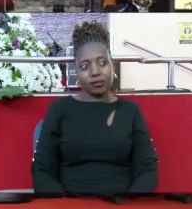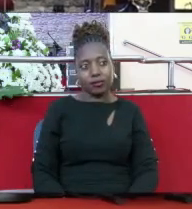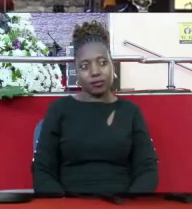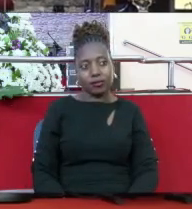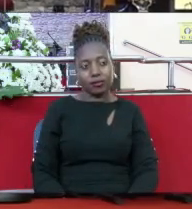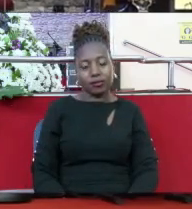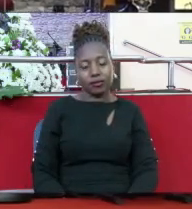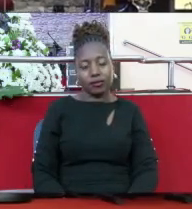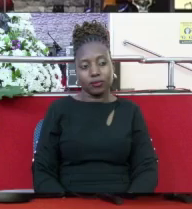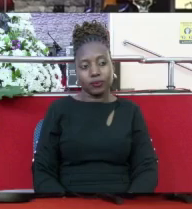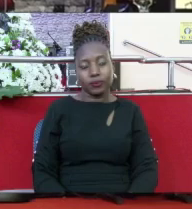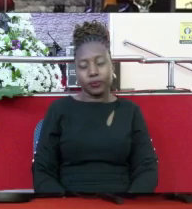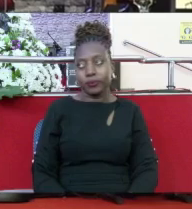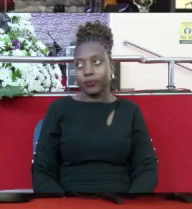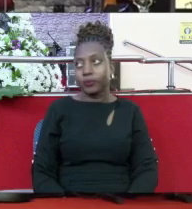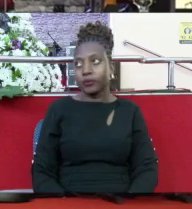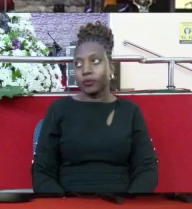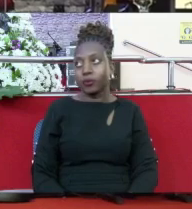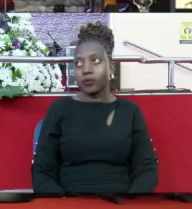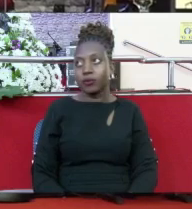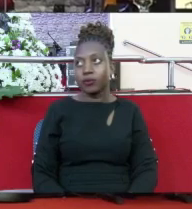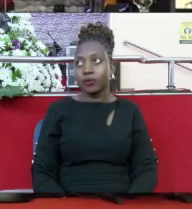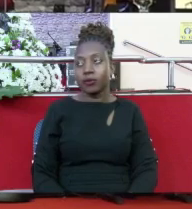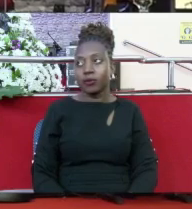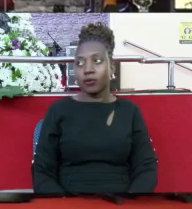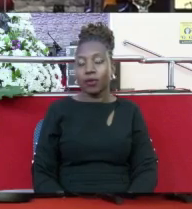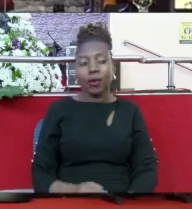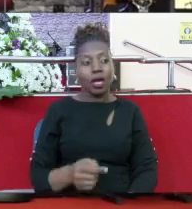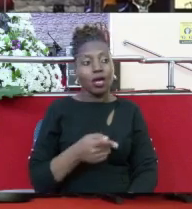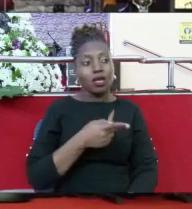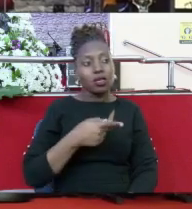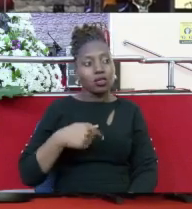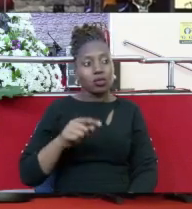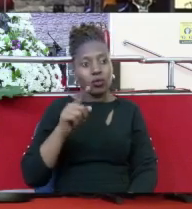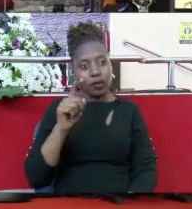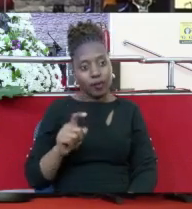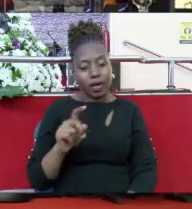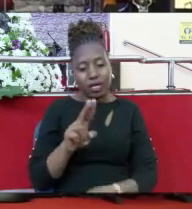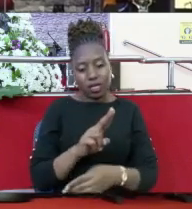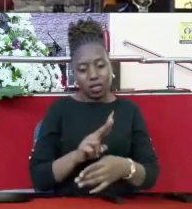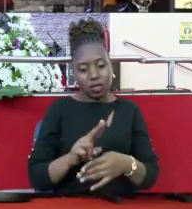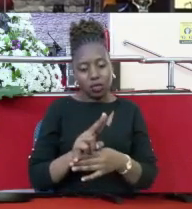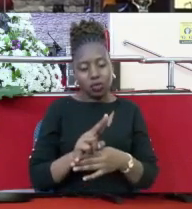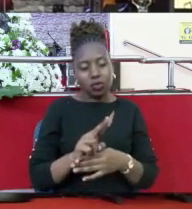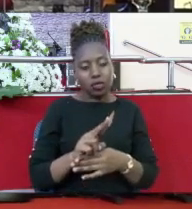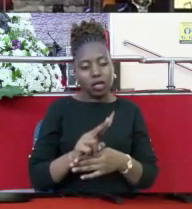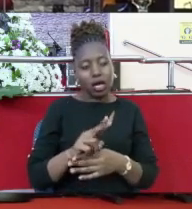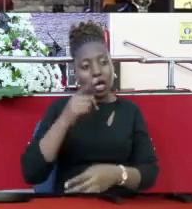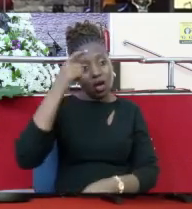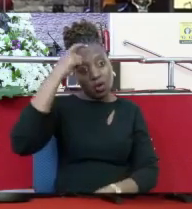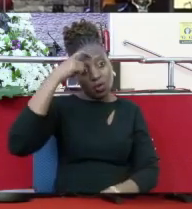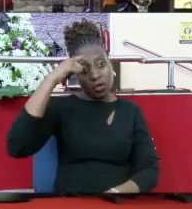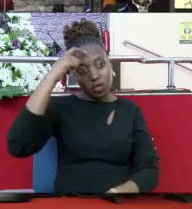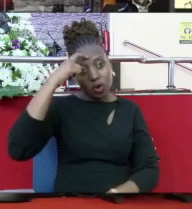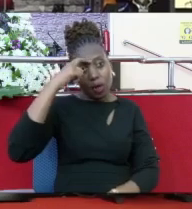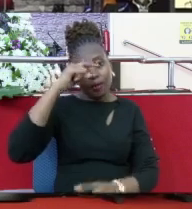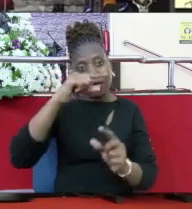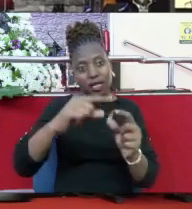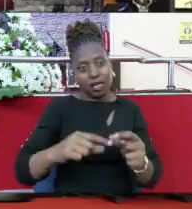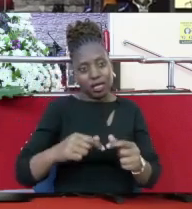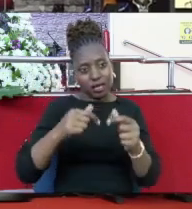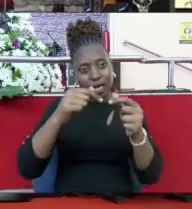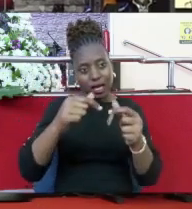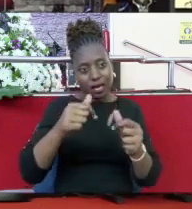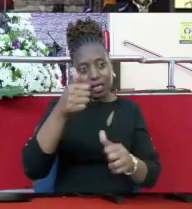na maongezeko. Then we also need to use our wisdom in the talents he has given us. God will not supervise